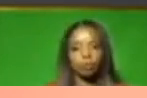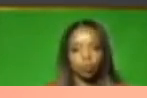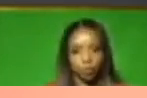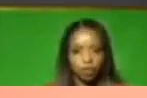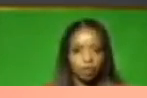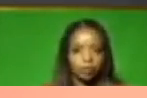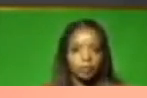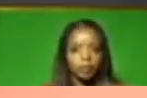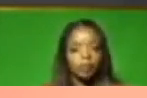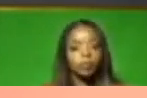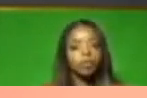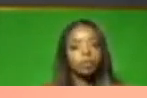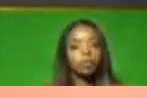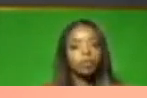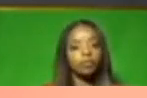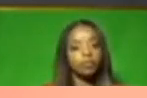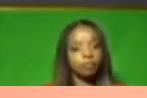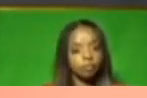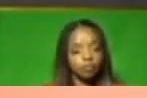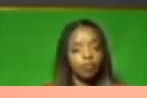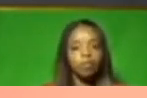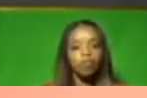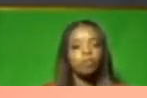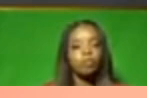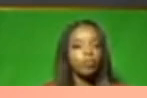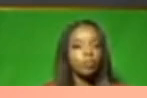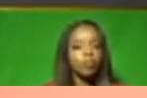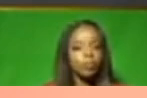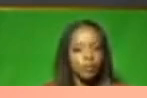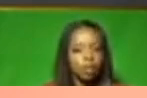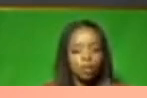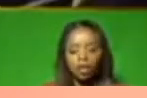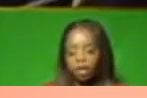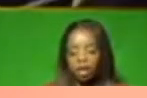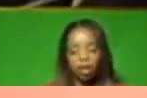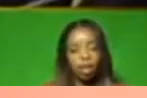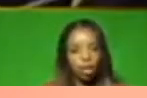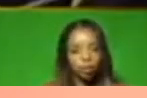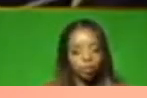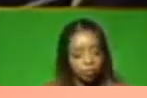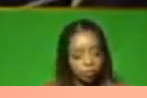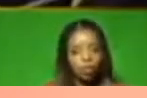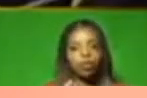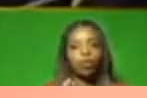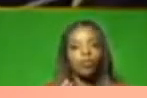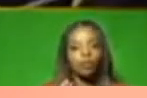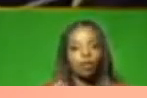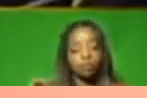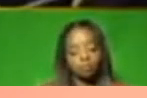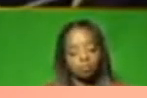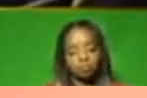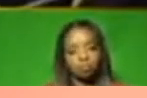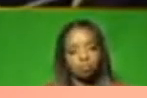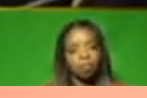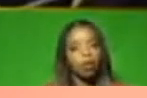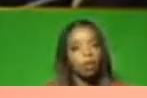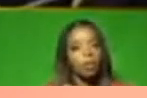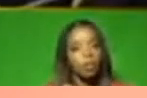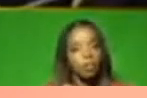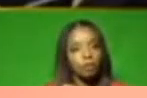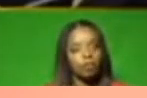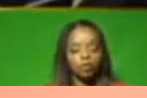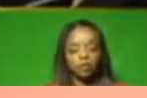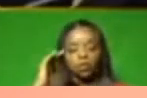to drive inclusive growth and job creation. Secondly, to reduce poverty and to tackle the